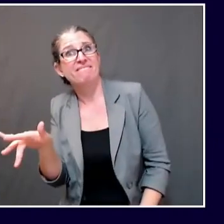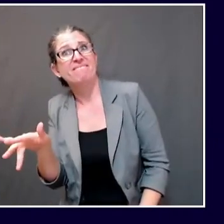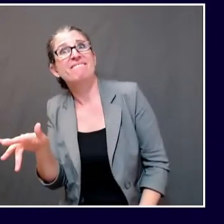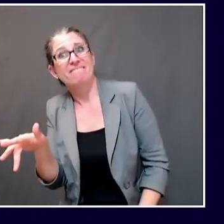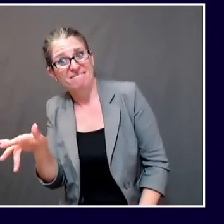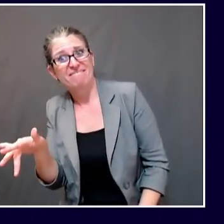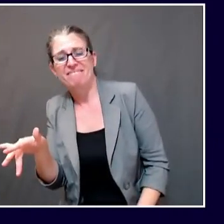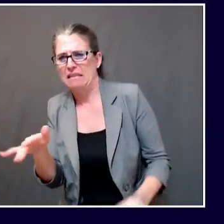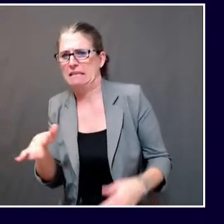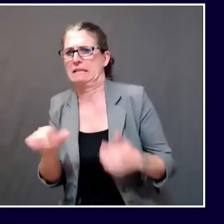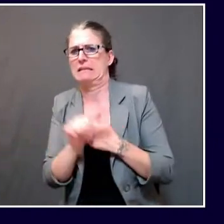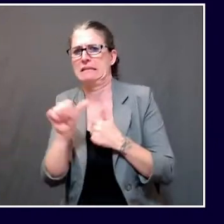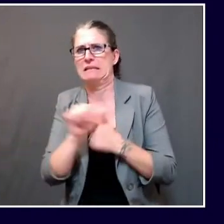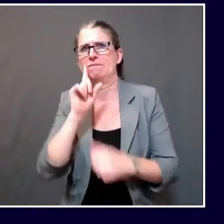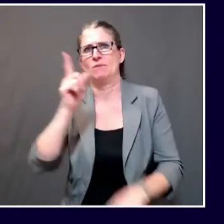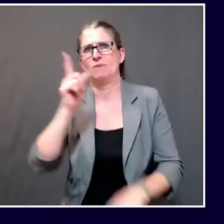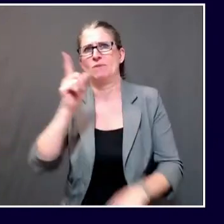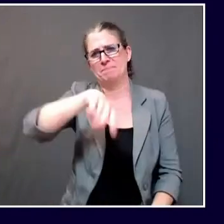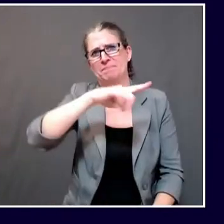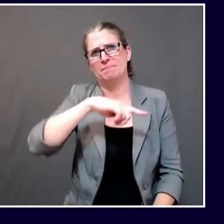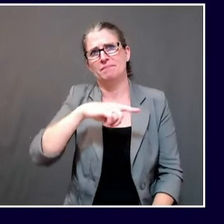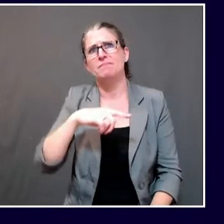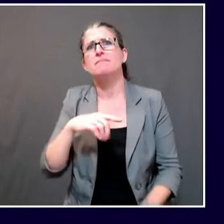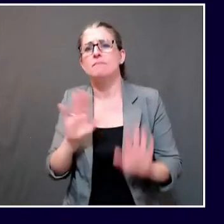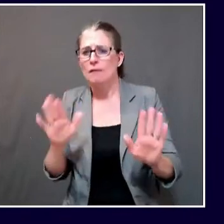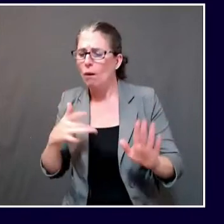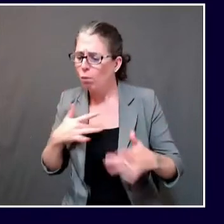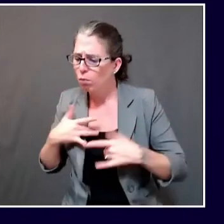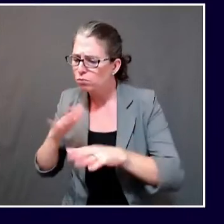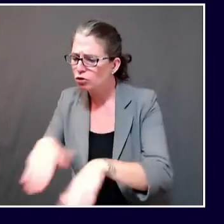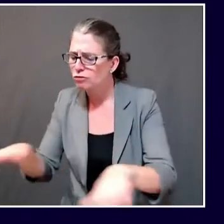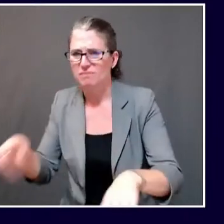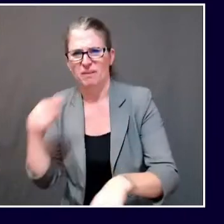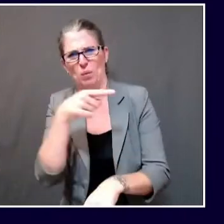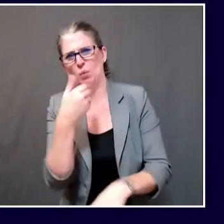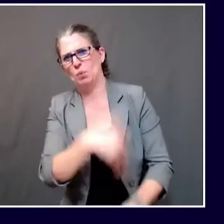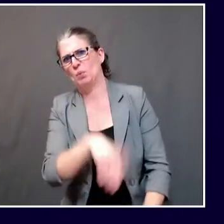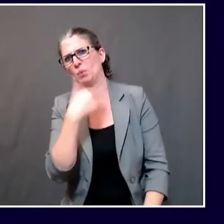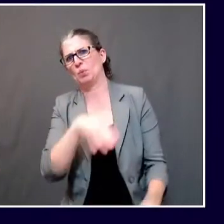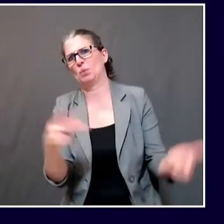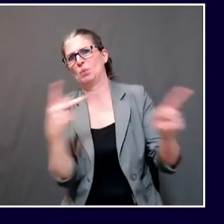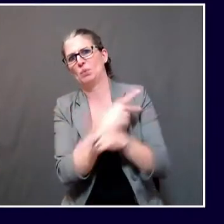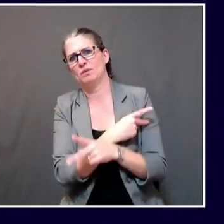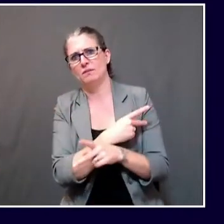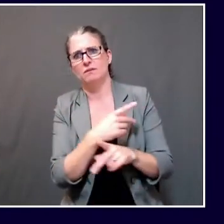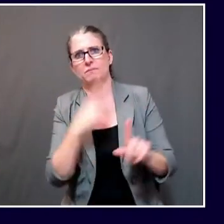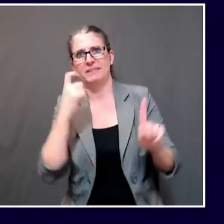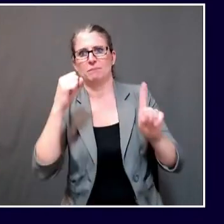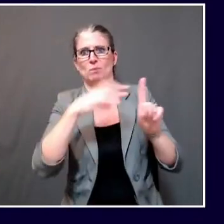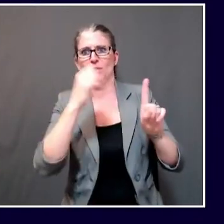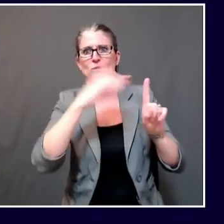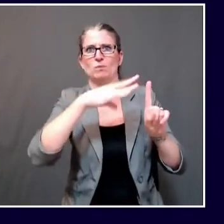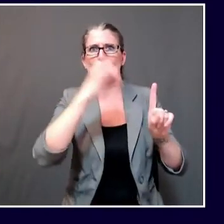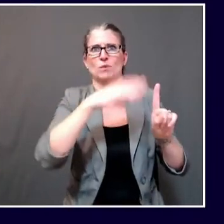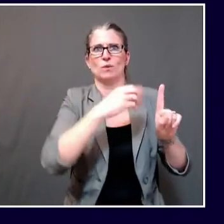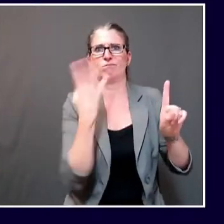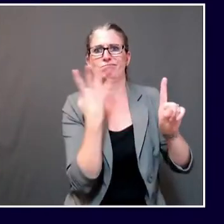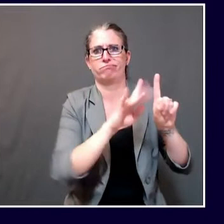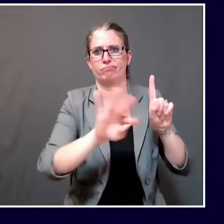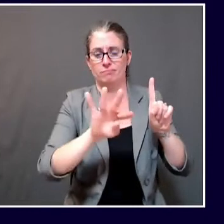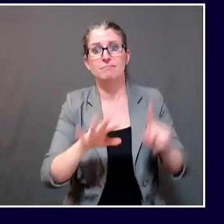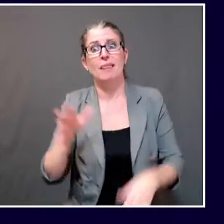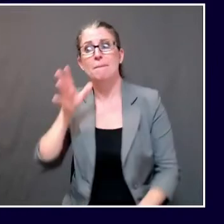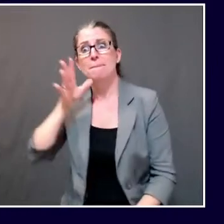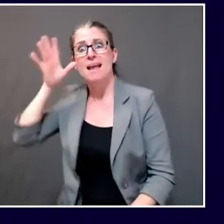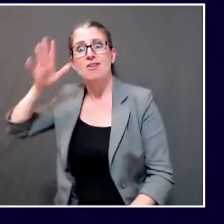adults. Great. And then my sort of follow-up question for that is much more broad, which is if the numbers in